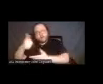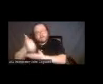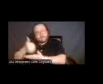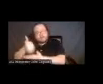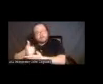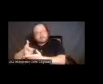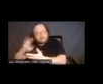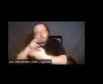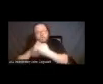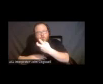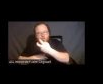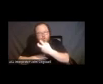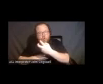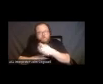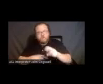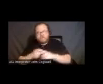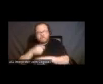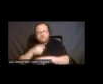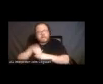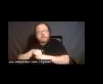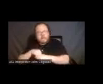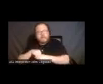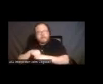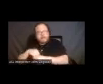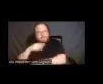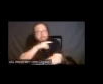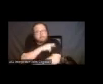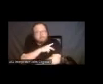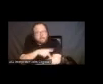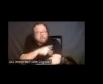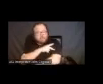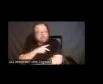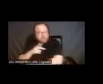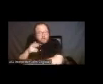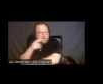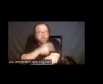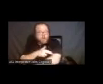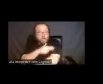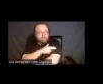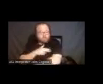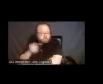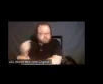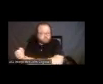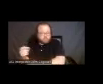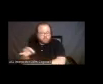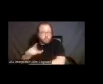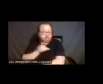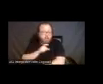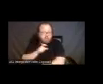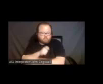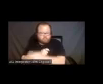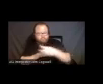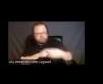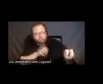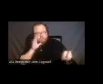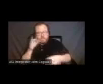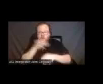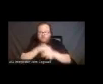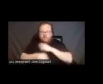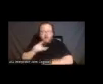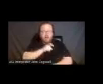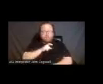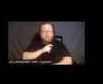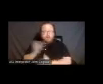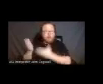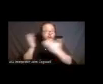are diverted away from inpatient hospitalization or law enforcement intervention. So instead of the police taking somebody